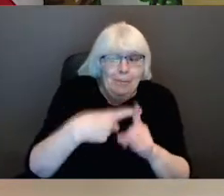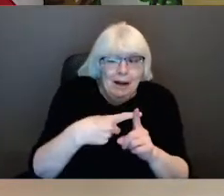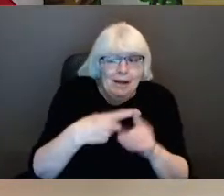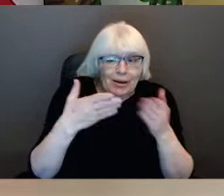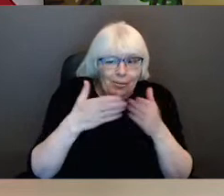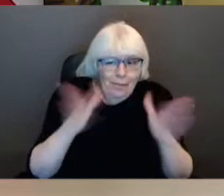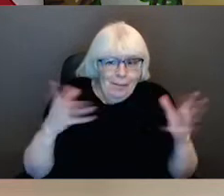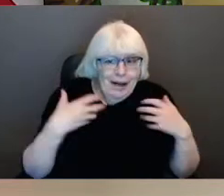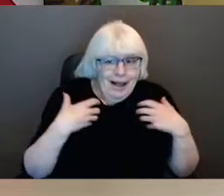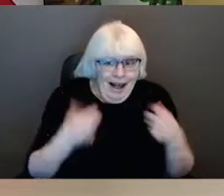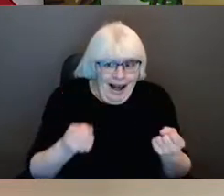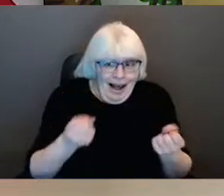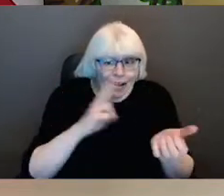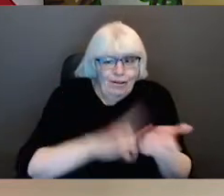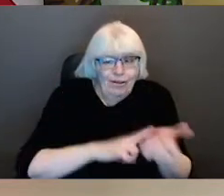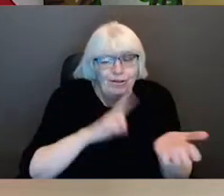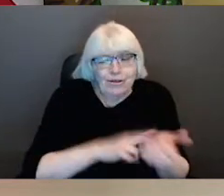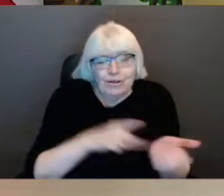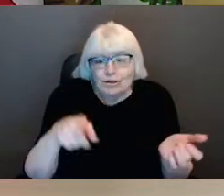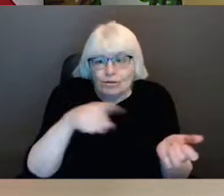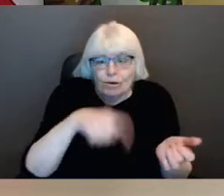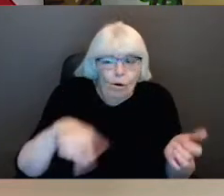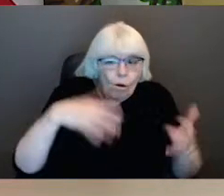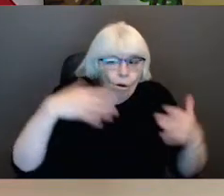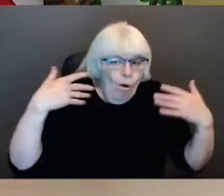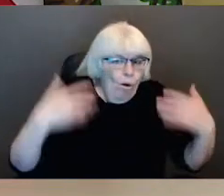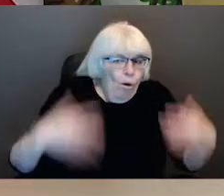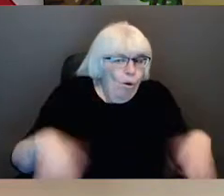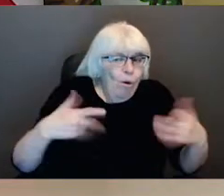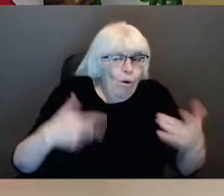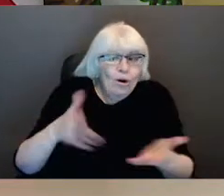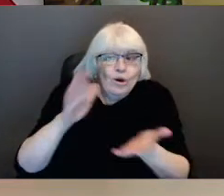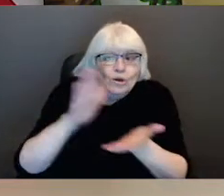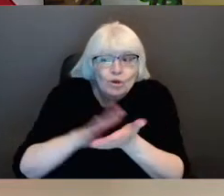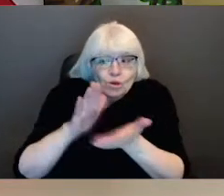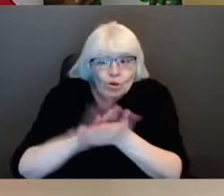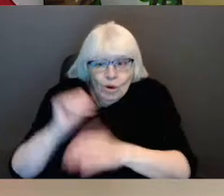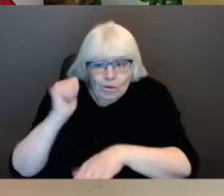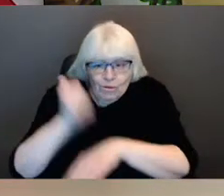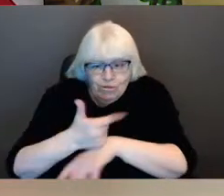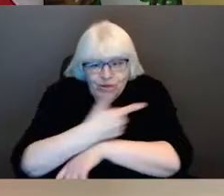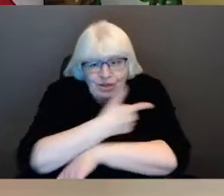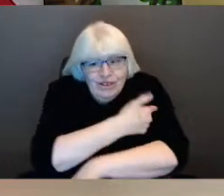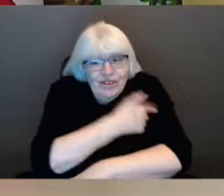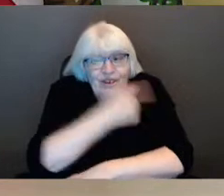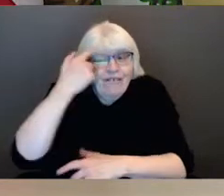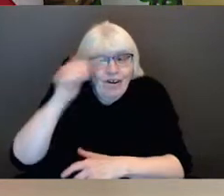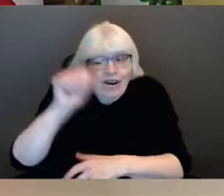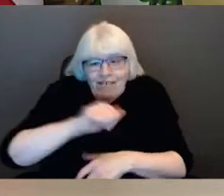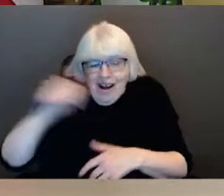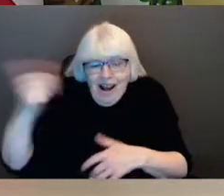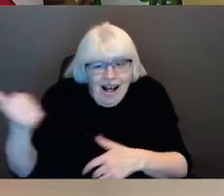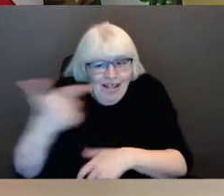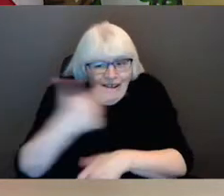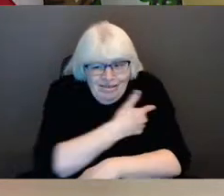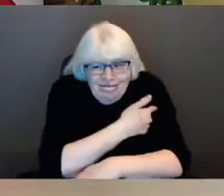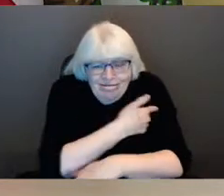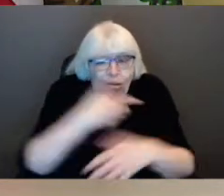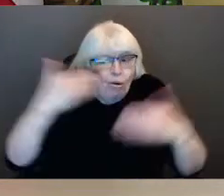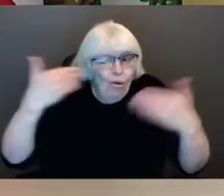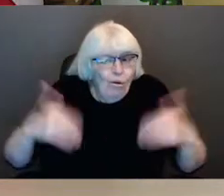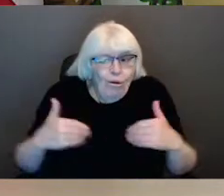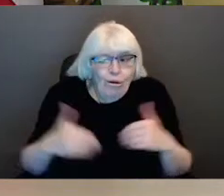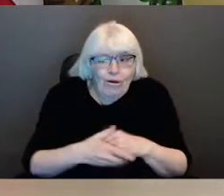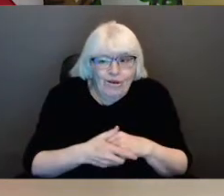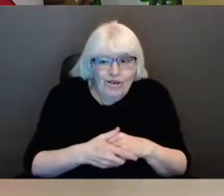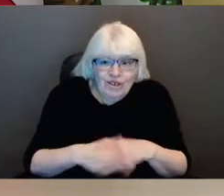such a big role in school-based vaccination programs in this province, but childhood vaccinations